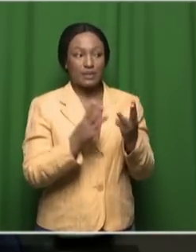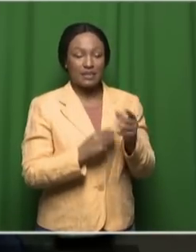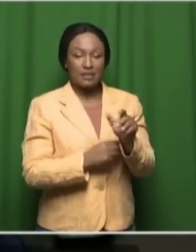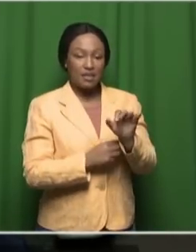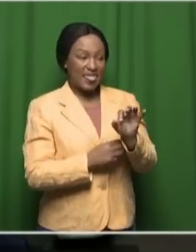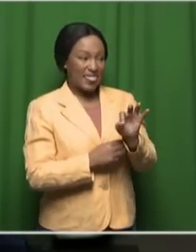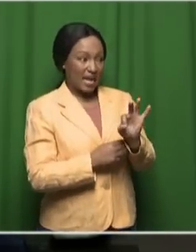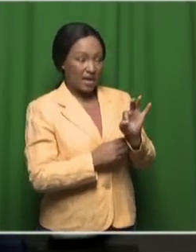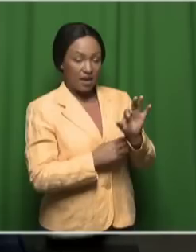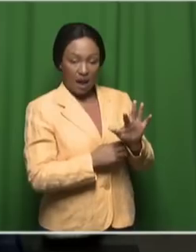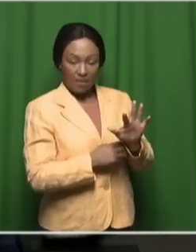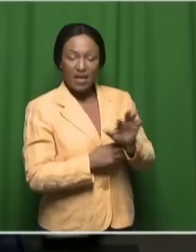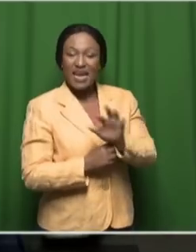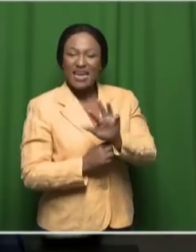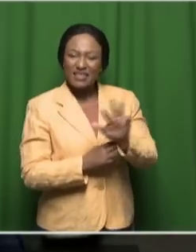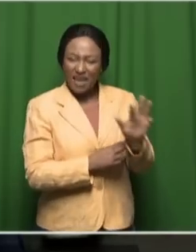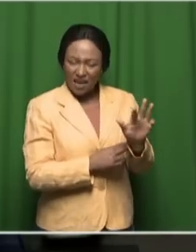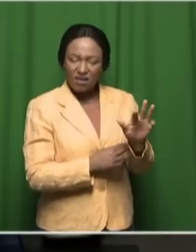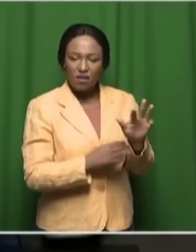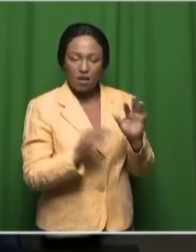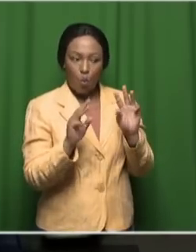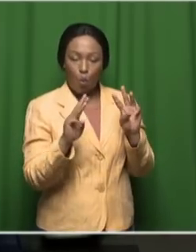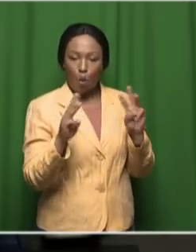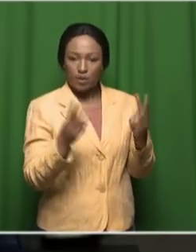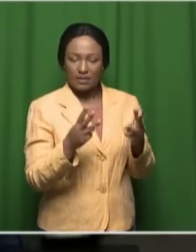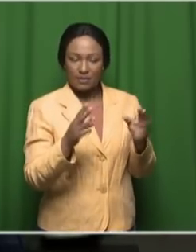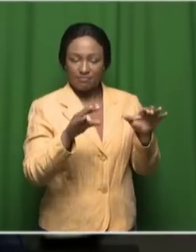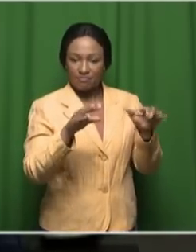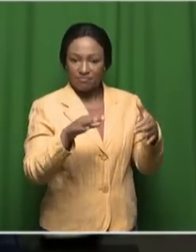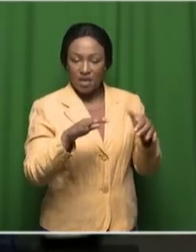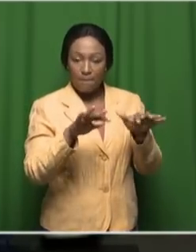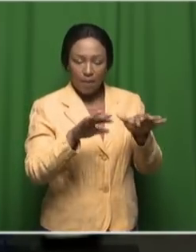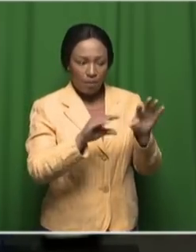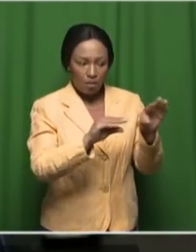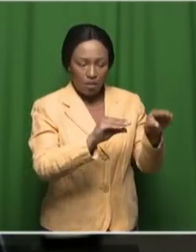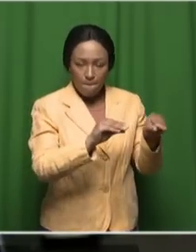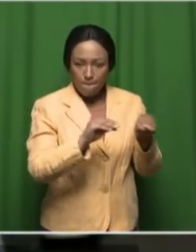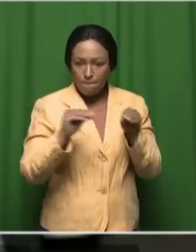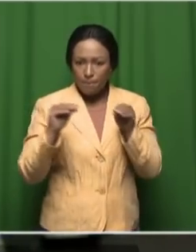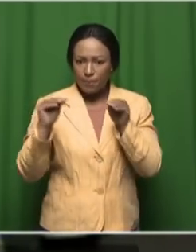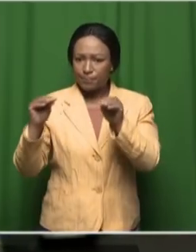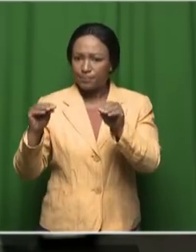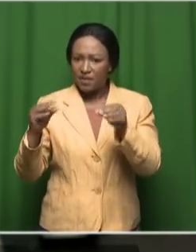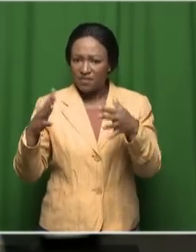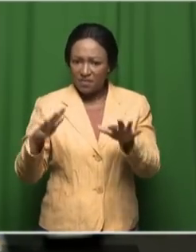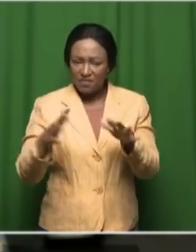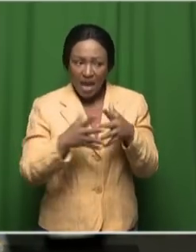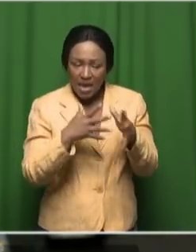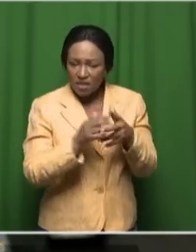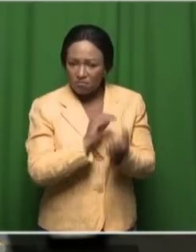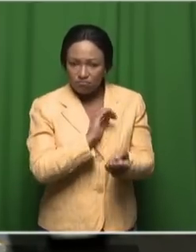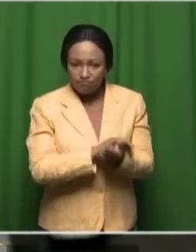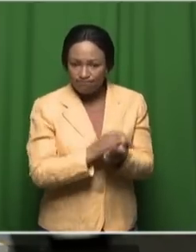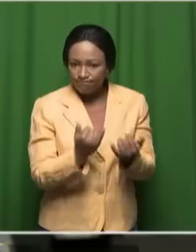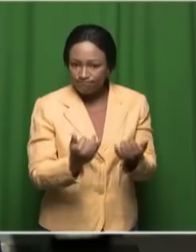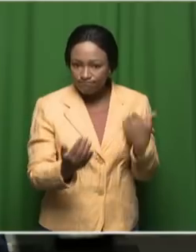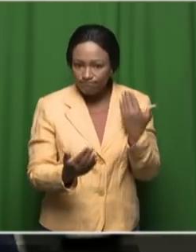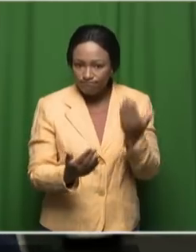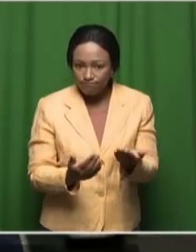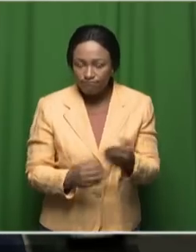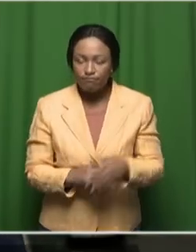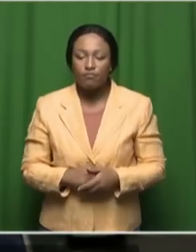there. Have people been relocated at this stage? Have any evacuations had to take place? So